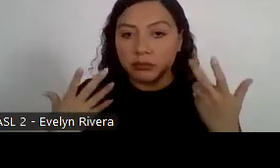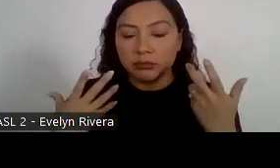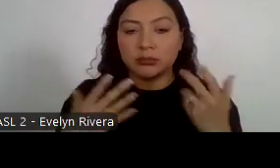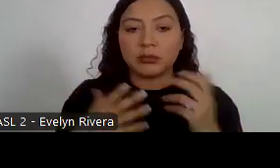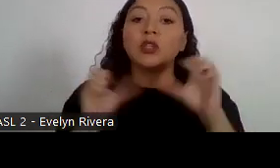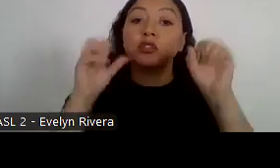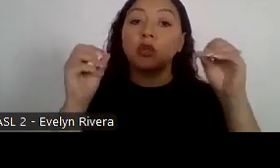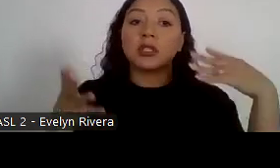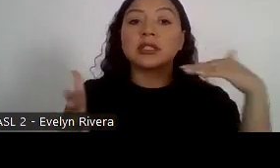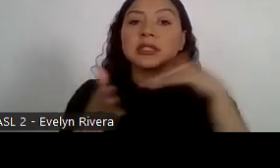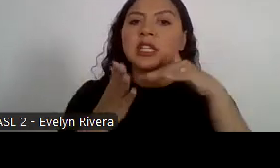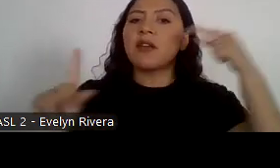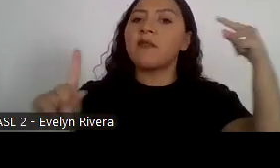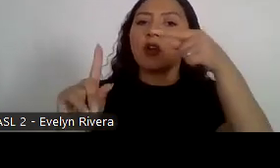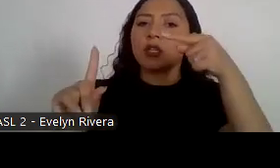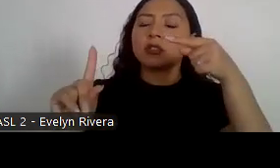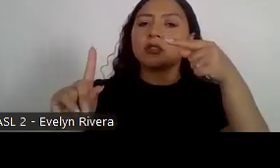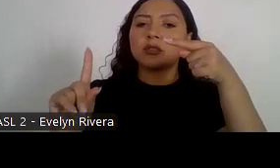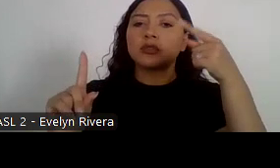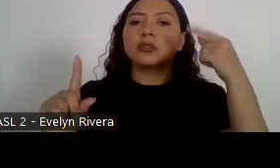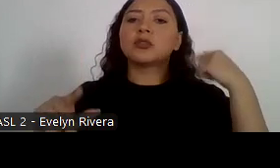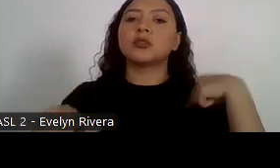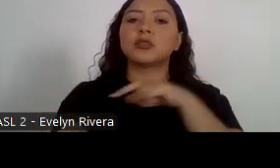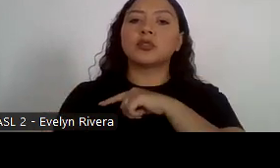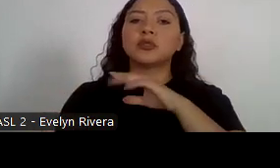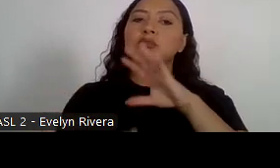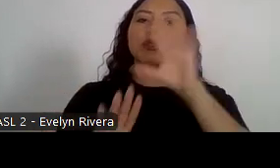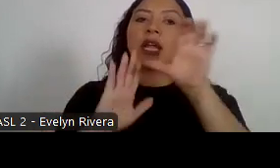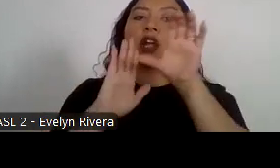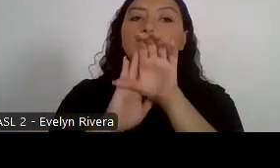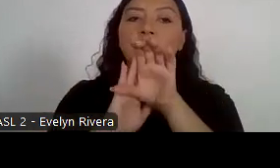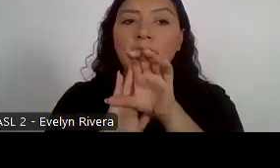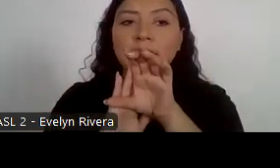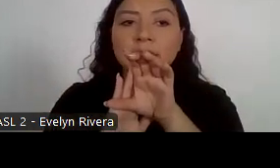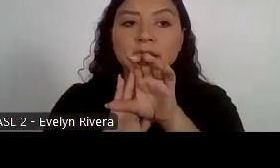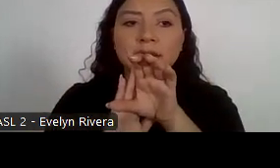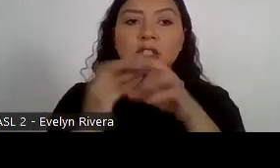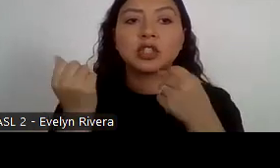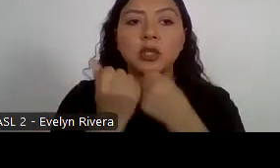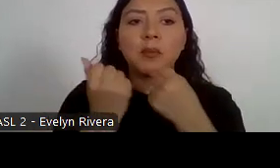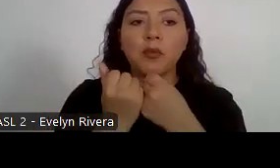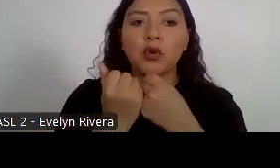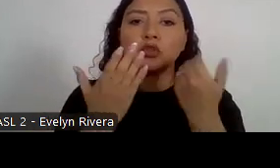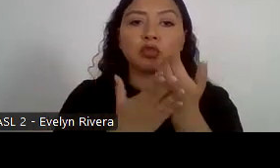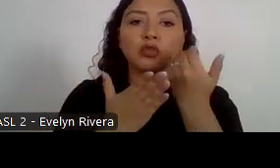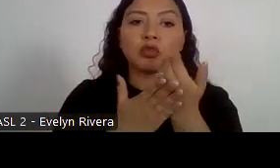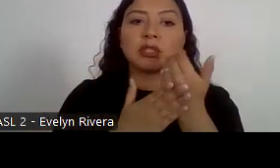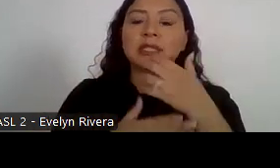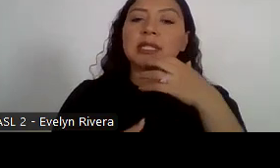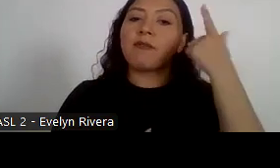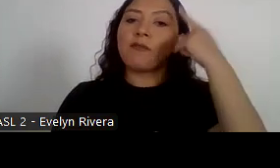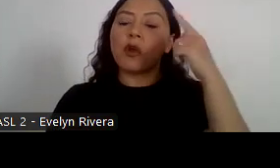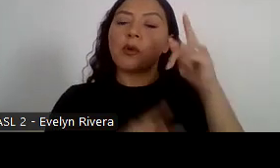So the study aims are first to characterize the experiences, needs, and support used and desired among migrants with dementia and their